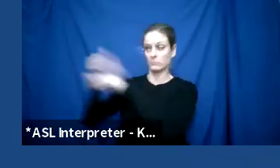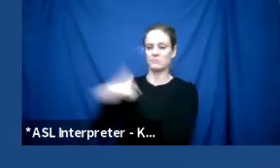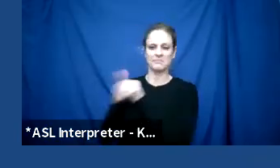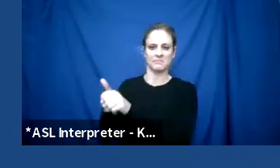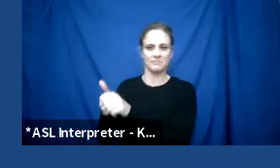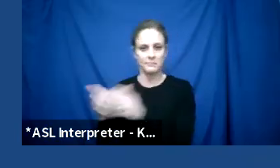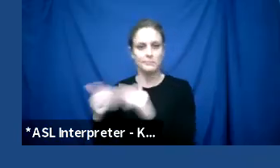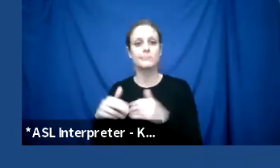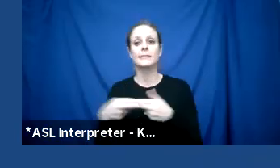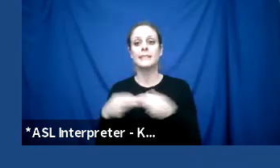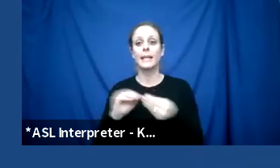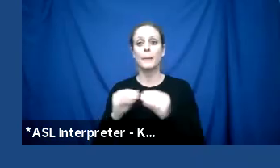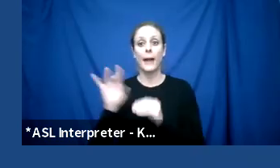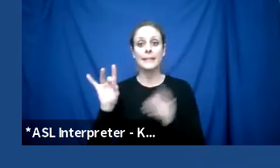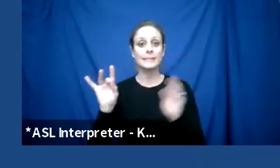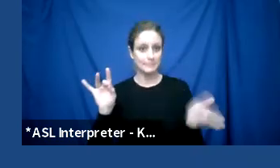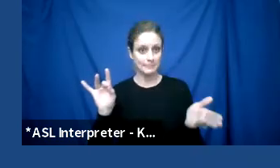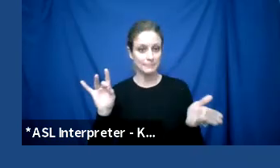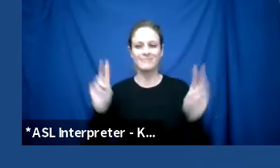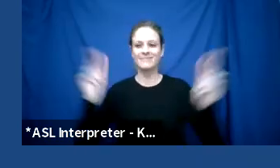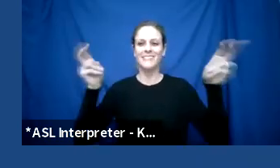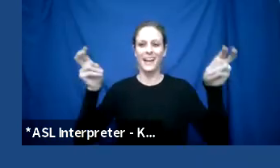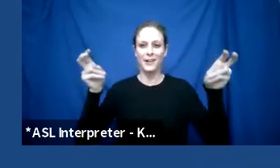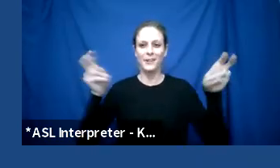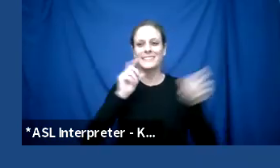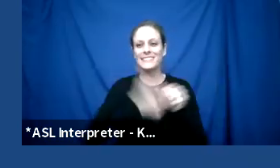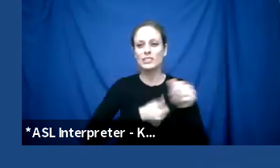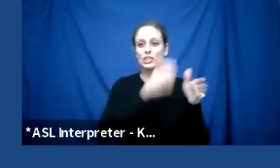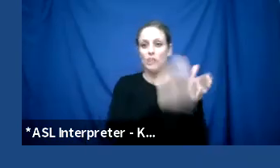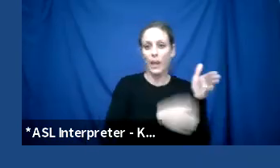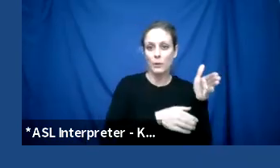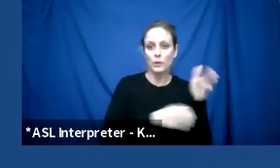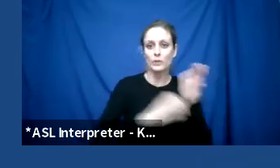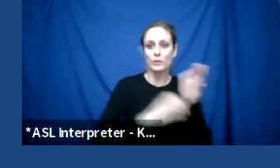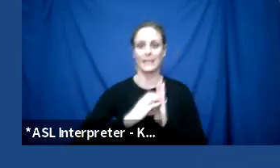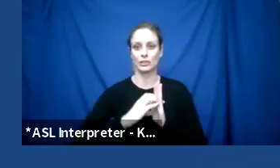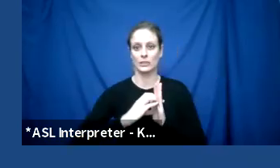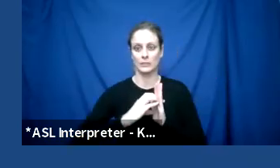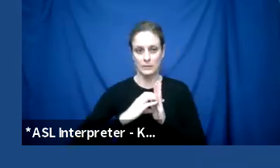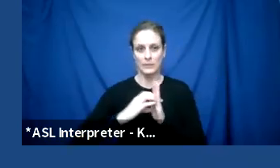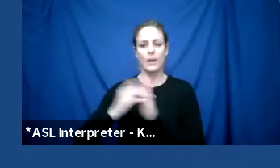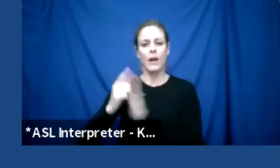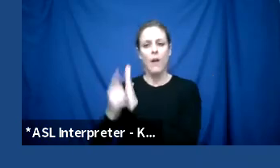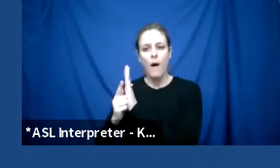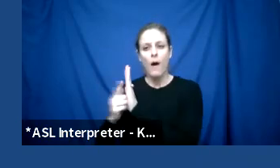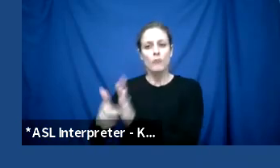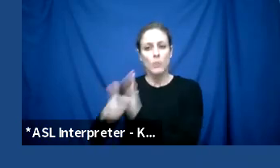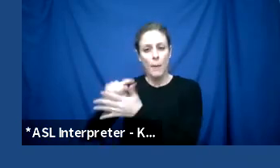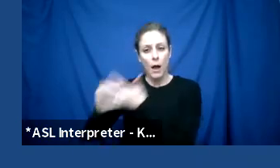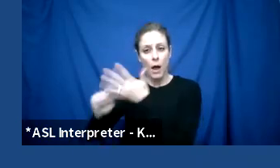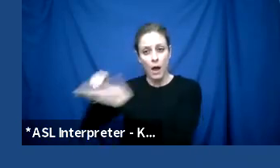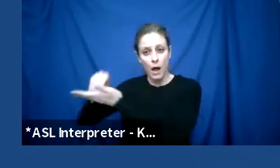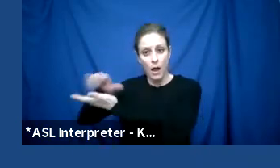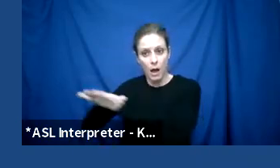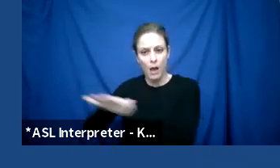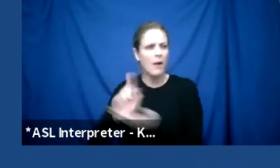Slide number 8 is our title slide, and it's introducing the chapters and sections of where you can find the scoping and technical requirements, and I'm going to turn it over